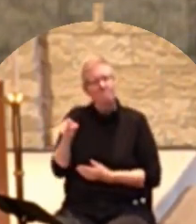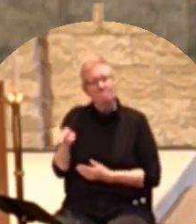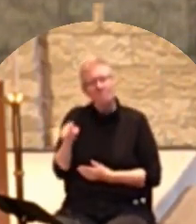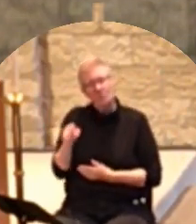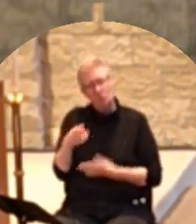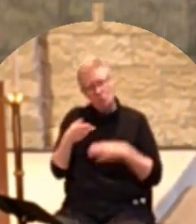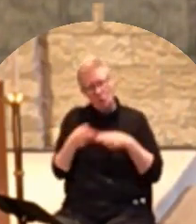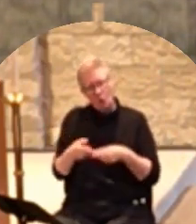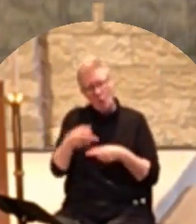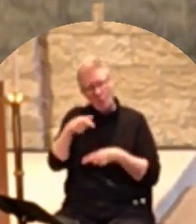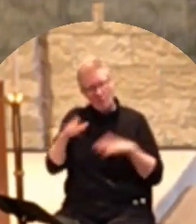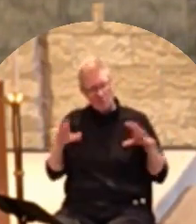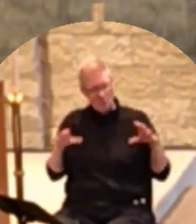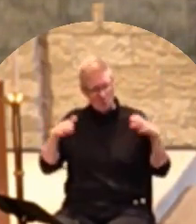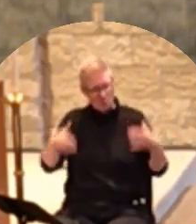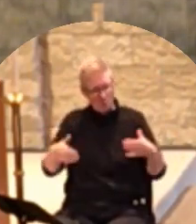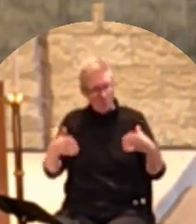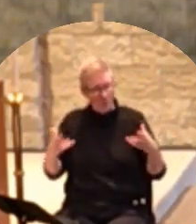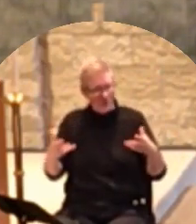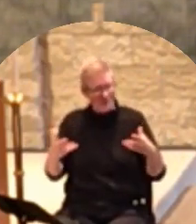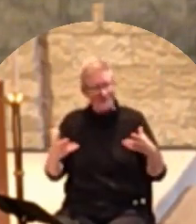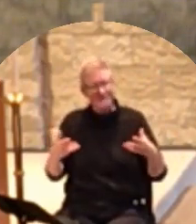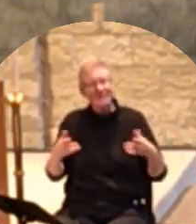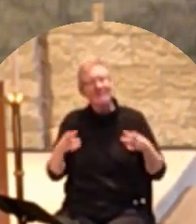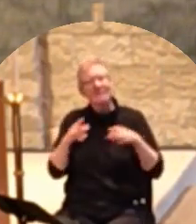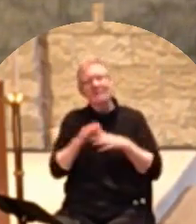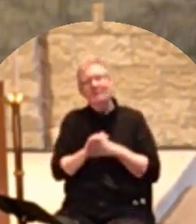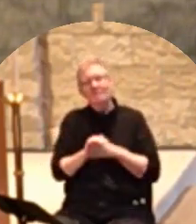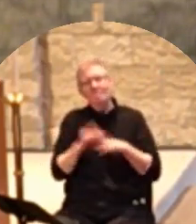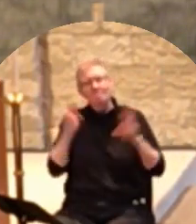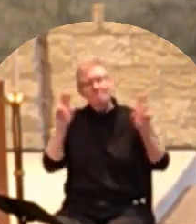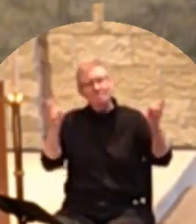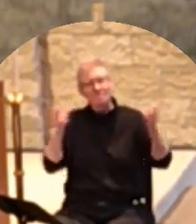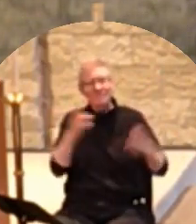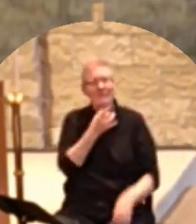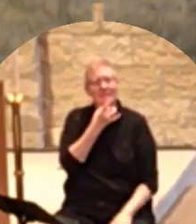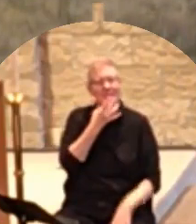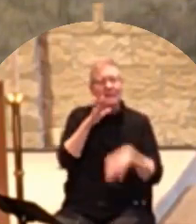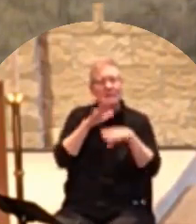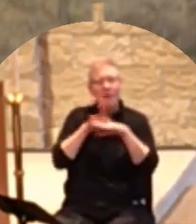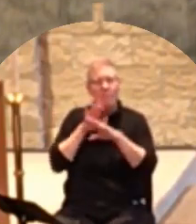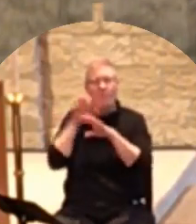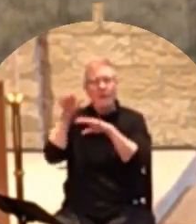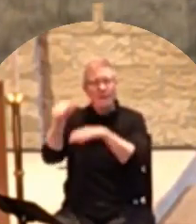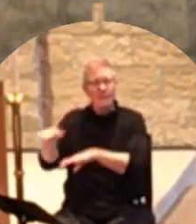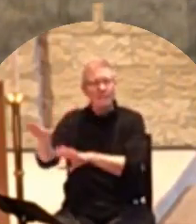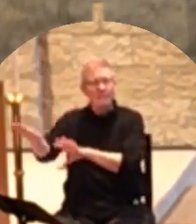congregation as the light on the hill, the light on the hill. And I believe that